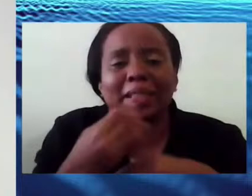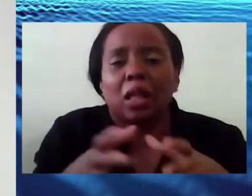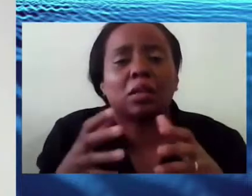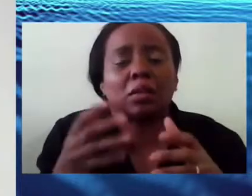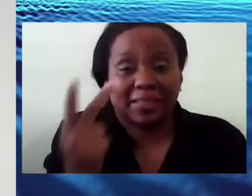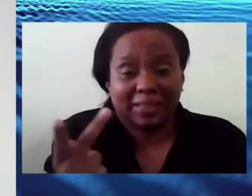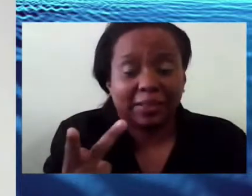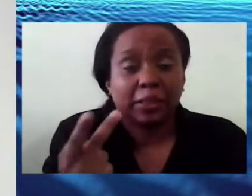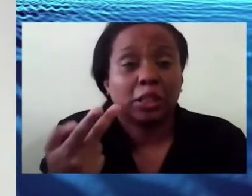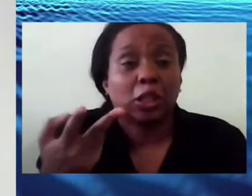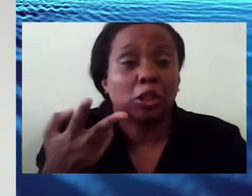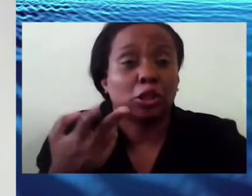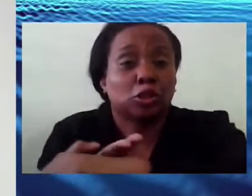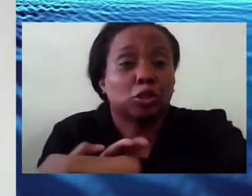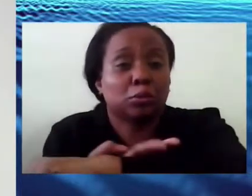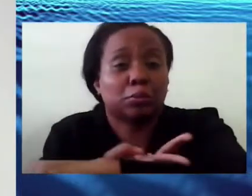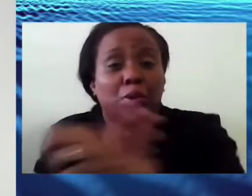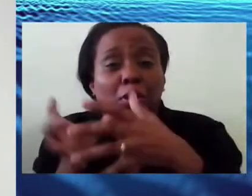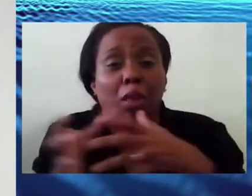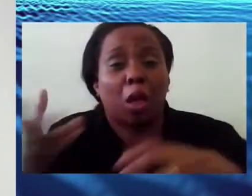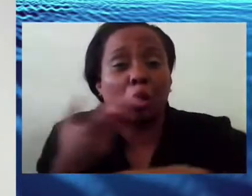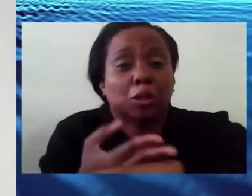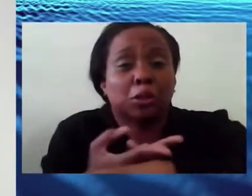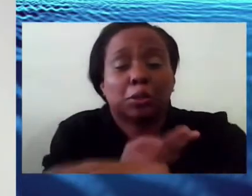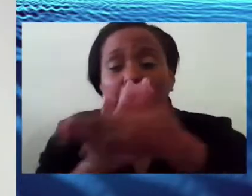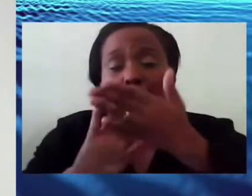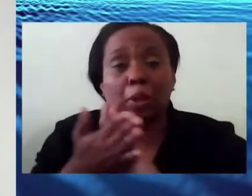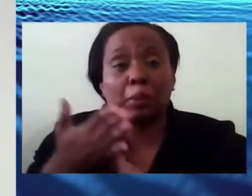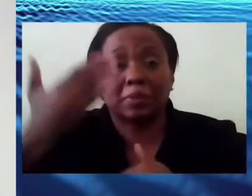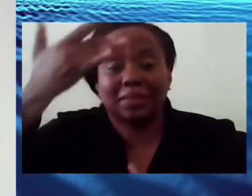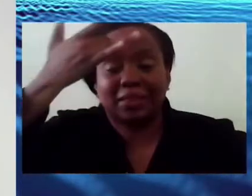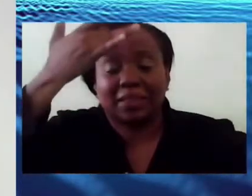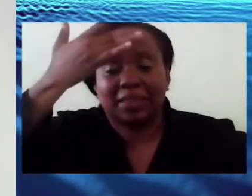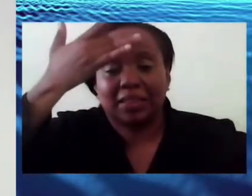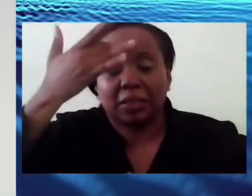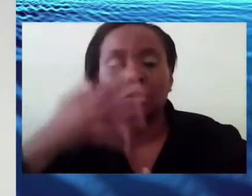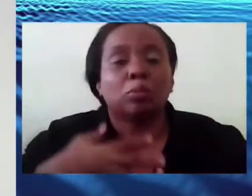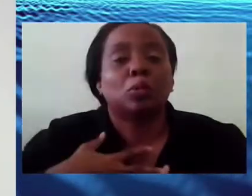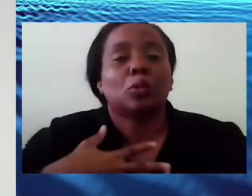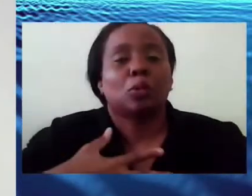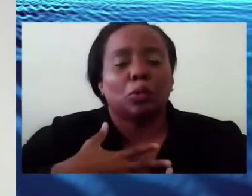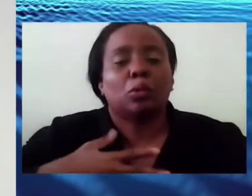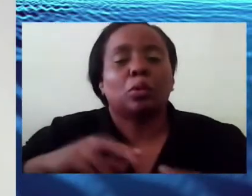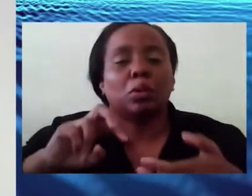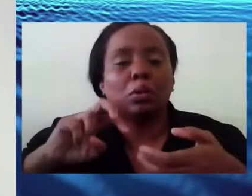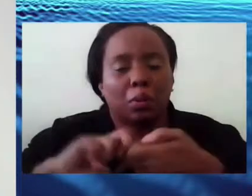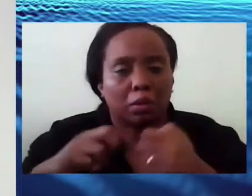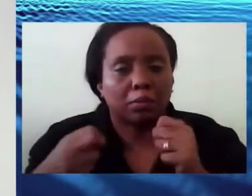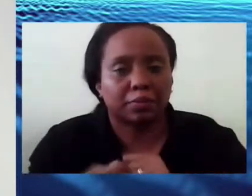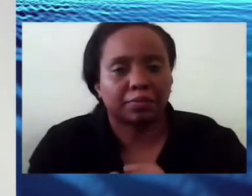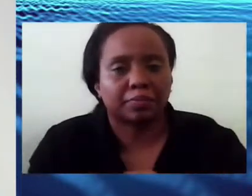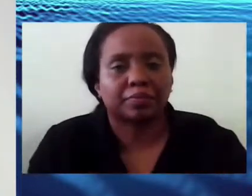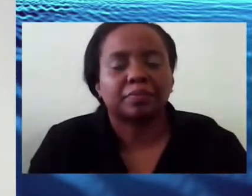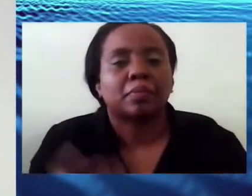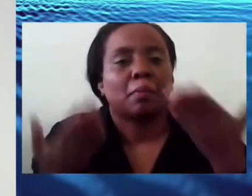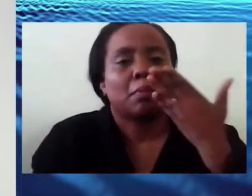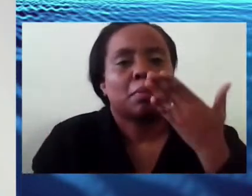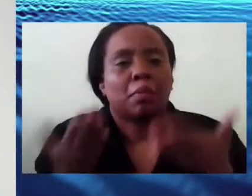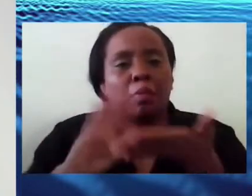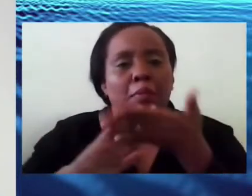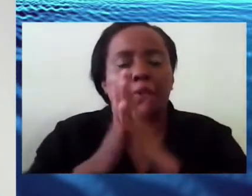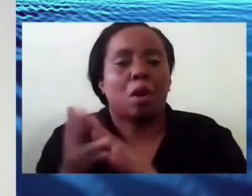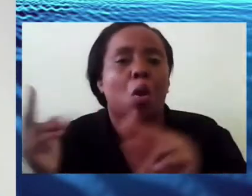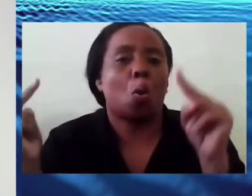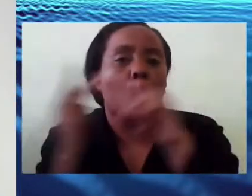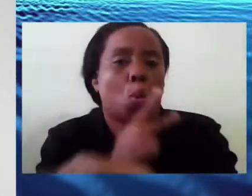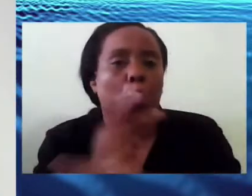sheep getting sick as we speak. From most of these are respiratory right now, but we will probably start to see more chronic problems with digestive